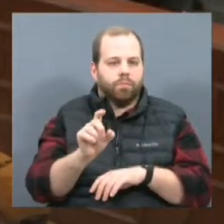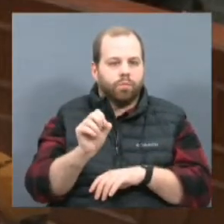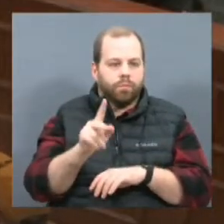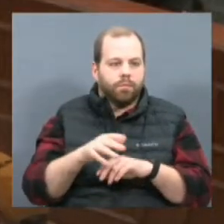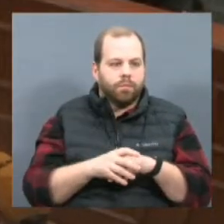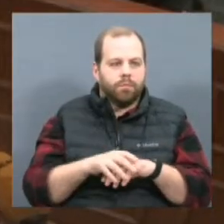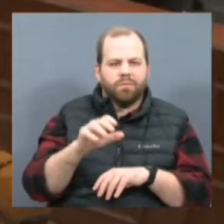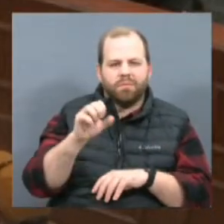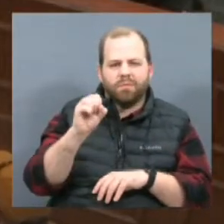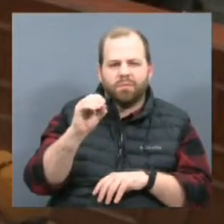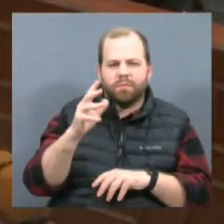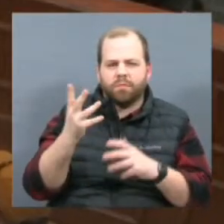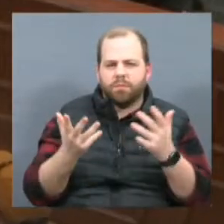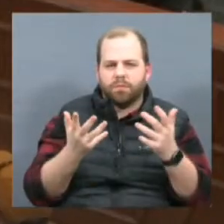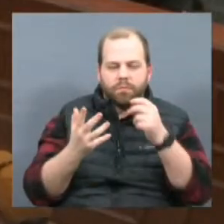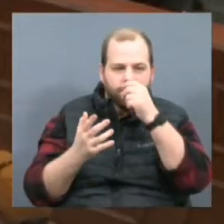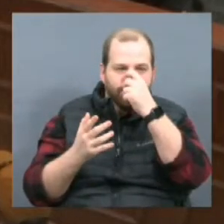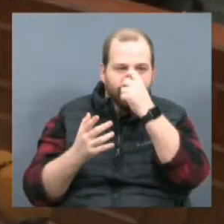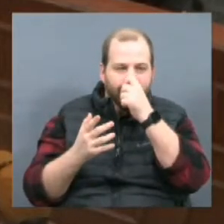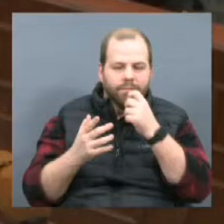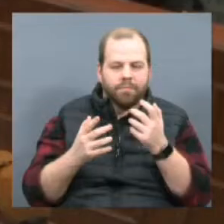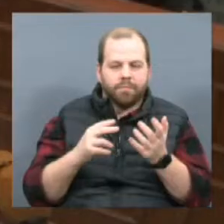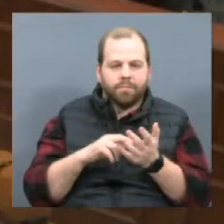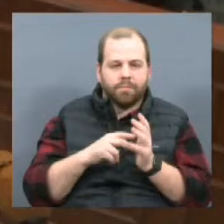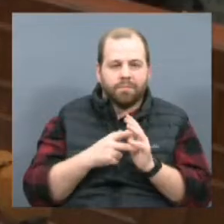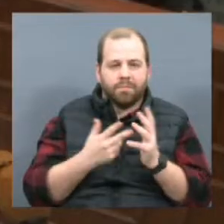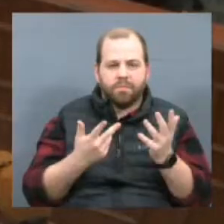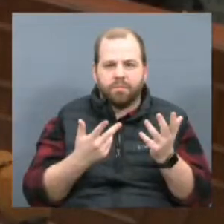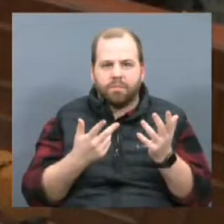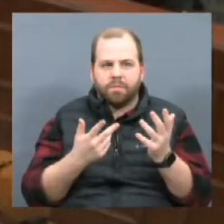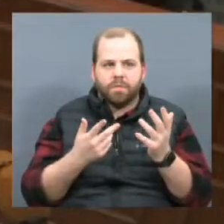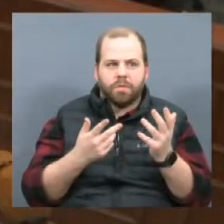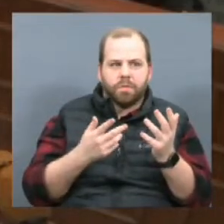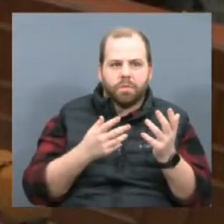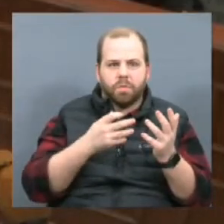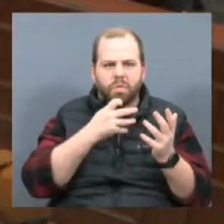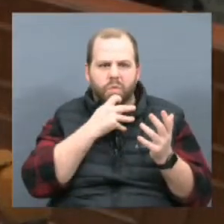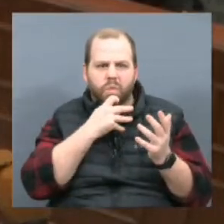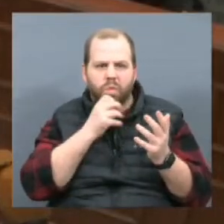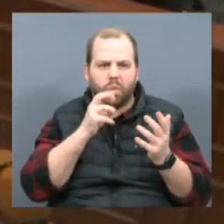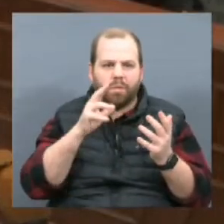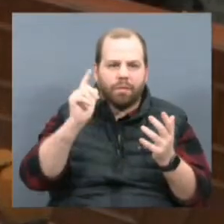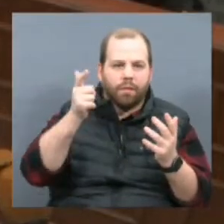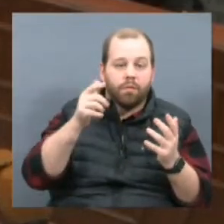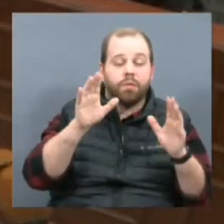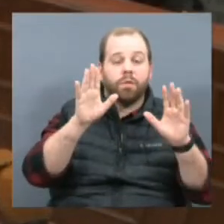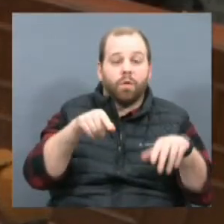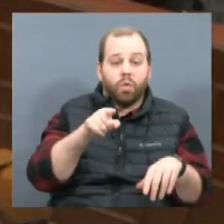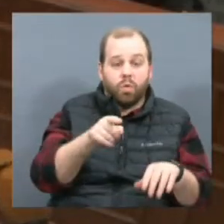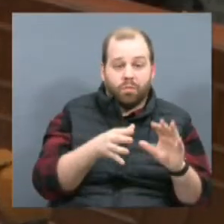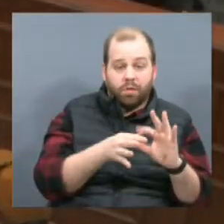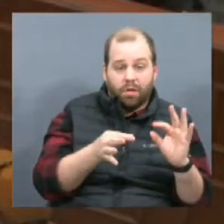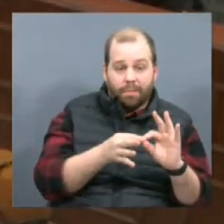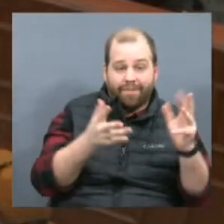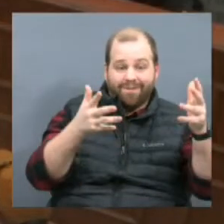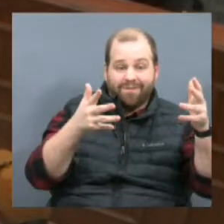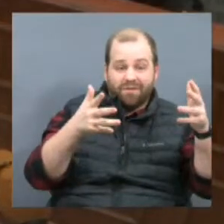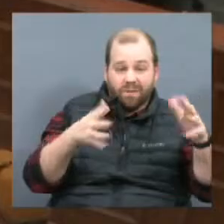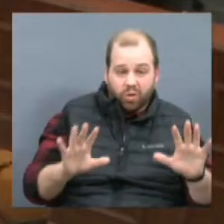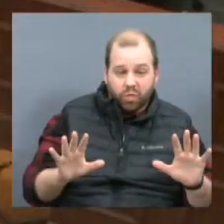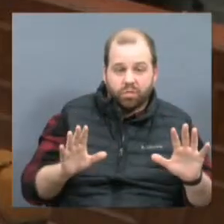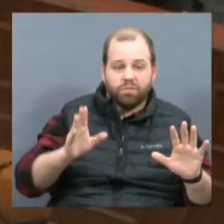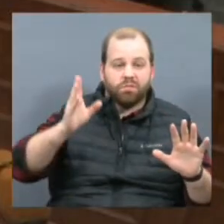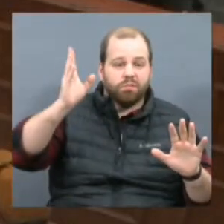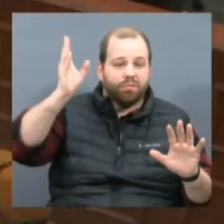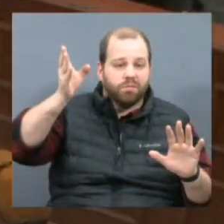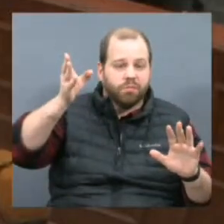Okay, so would that be sooner or later, I guess? No. If you're done making your